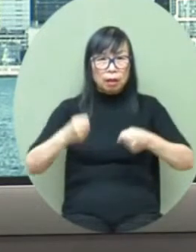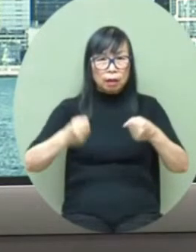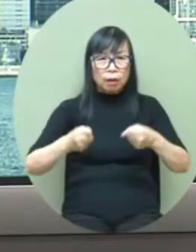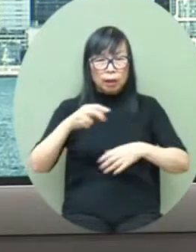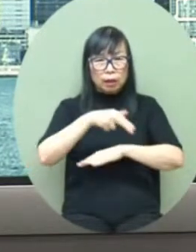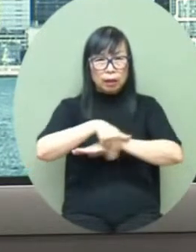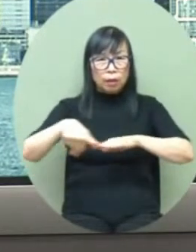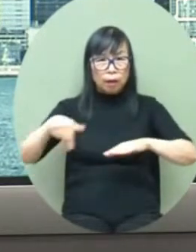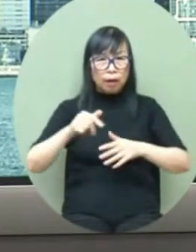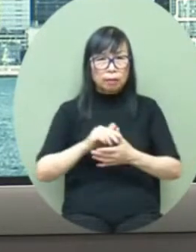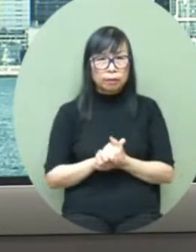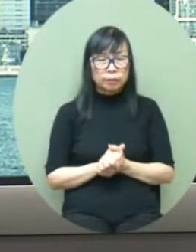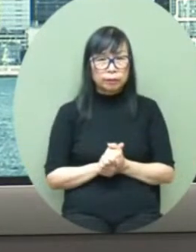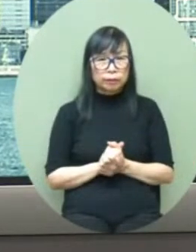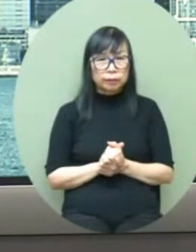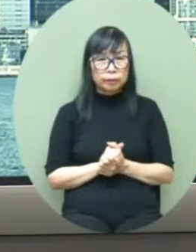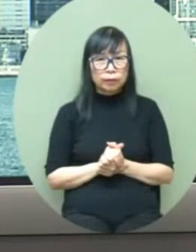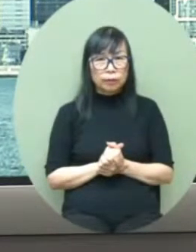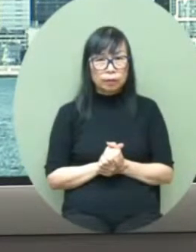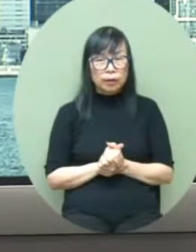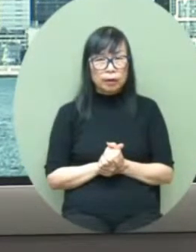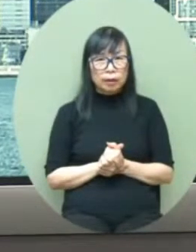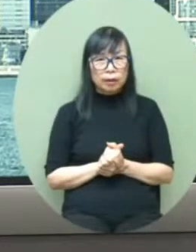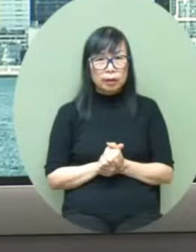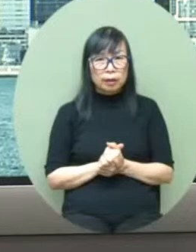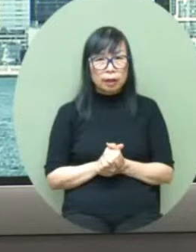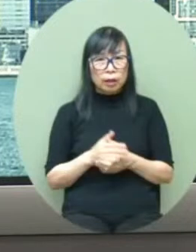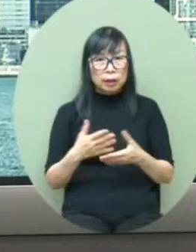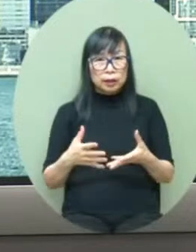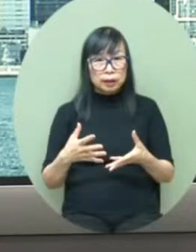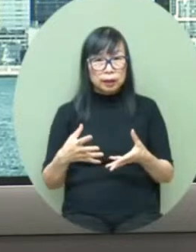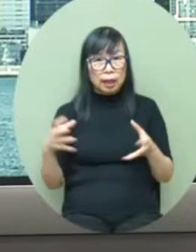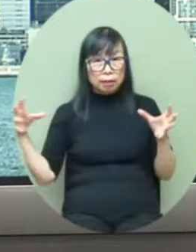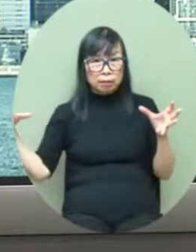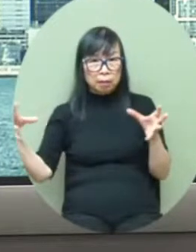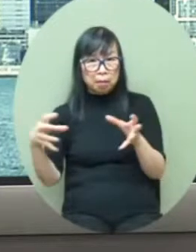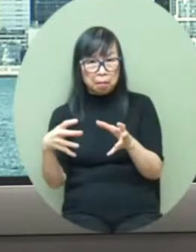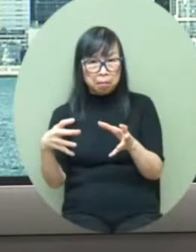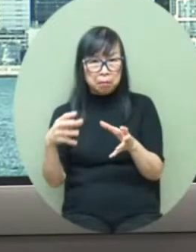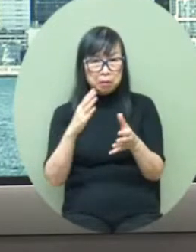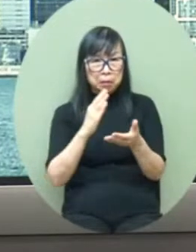have asked the relevant departments to step up enforcement action, but